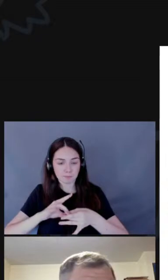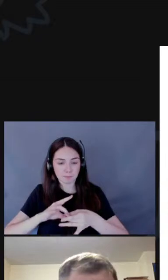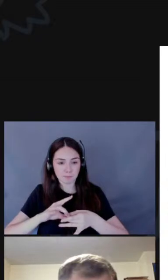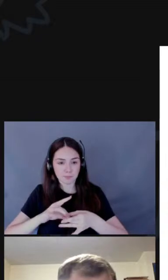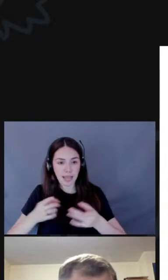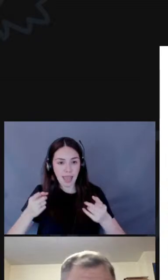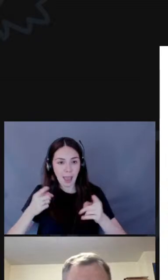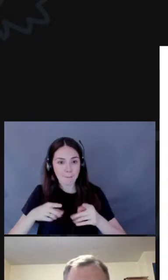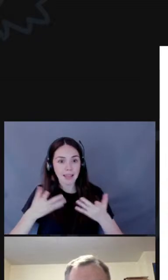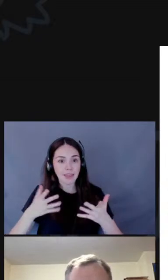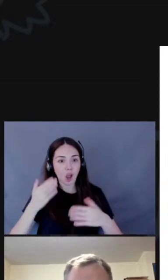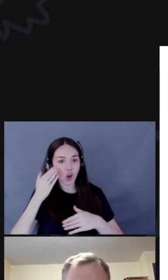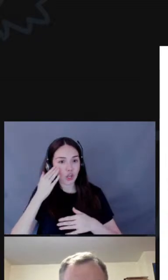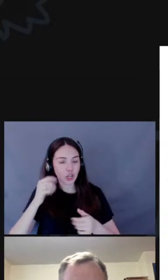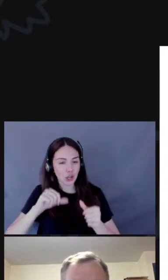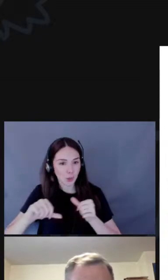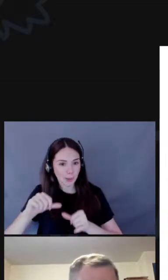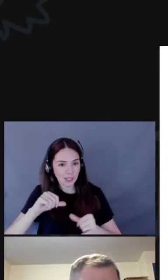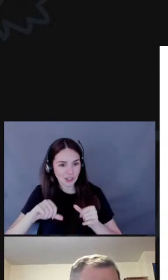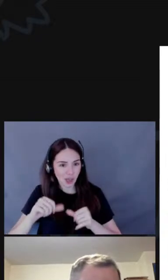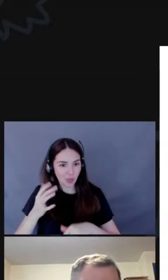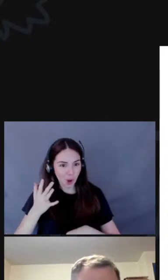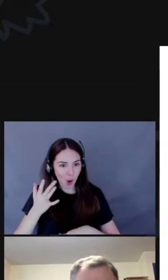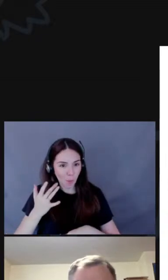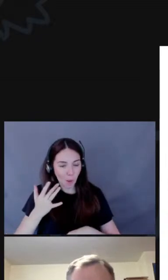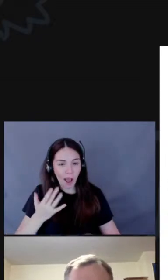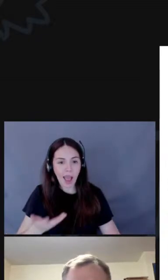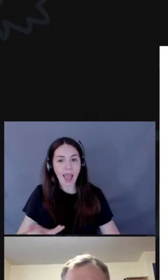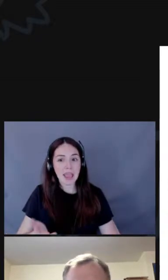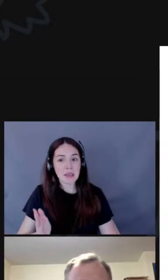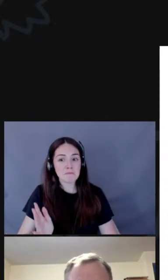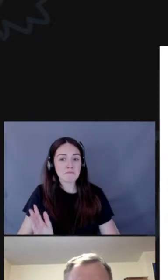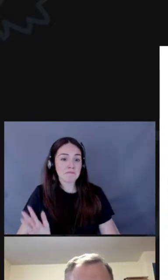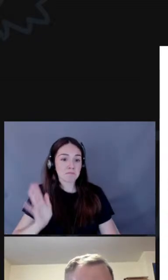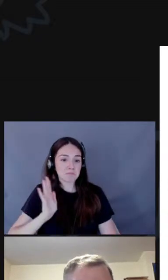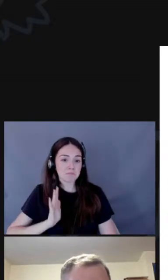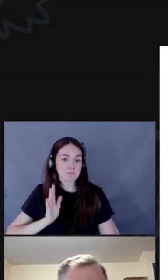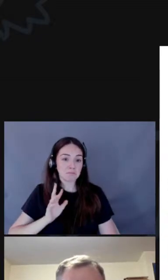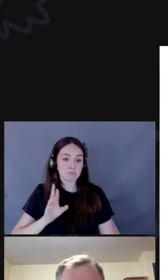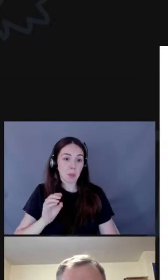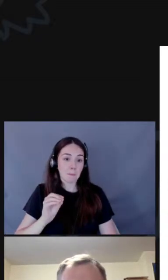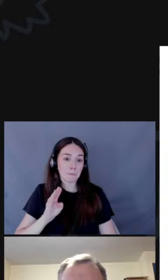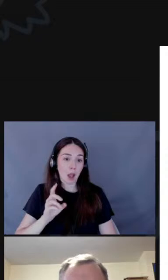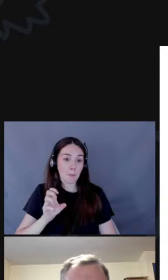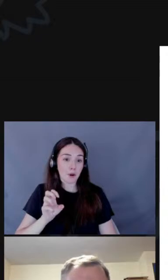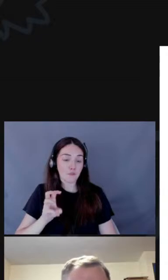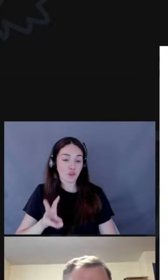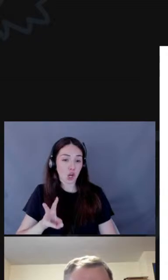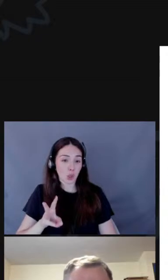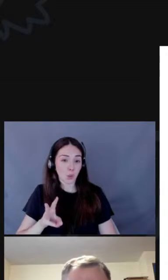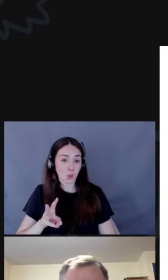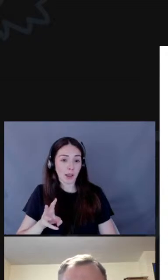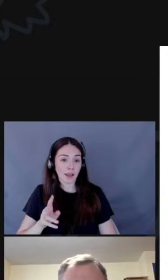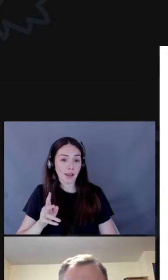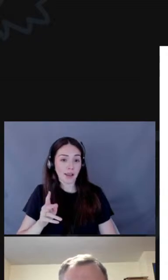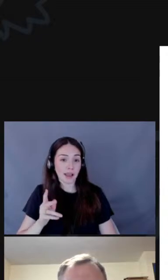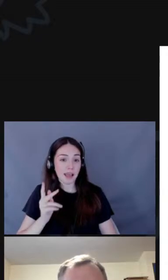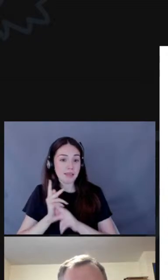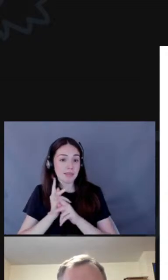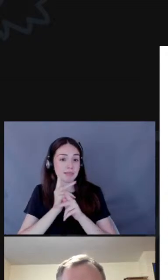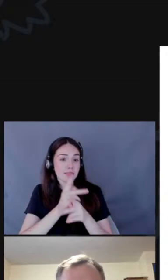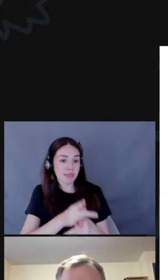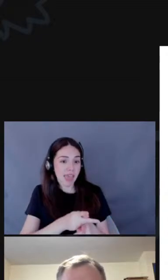knew each other. Because at one point in the past, Bob Frew had lent the Enigma Project a